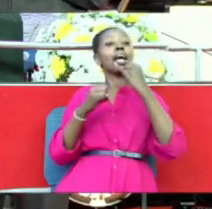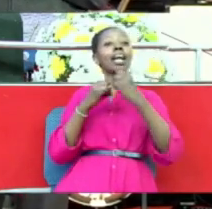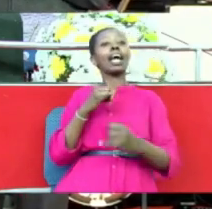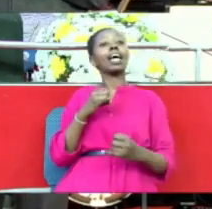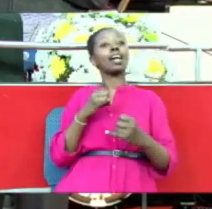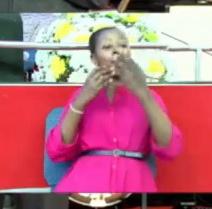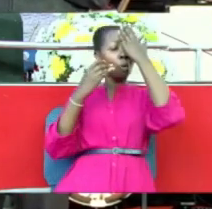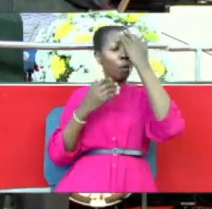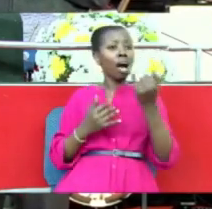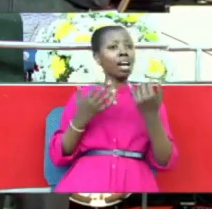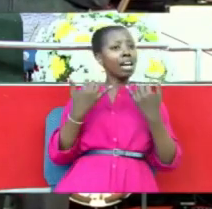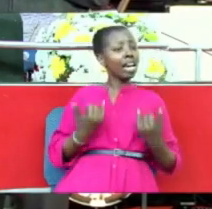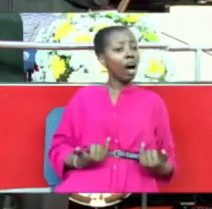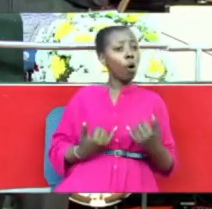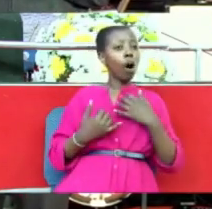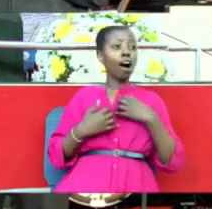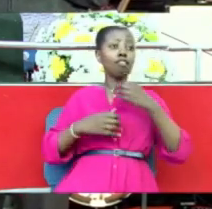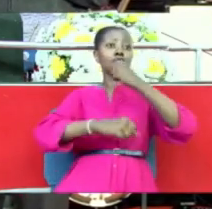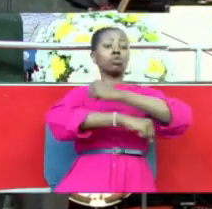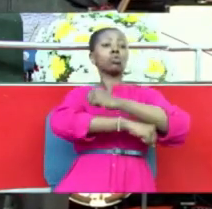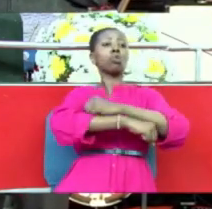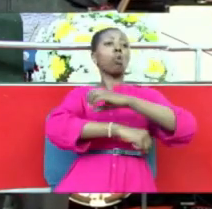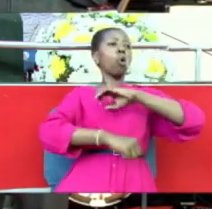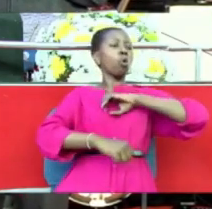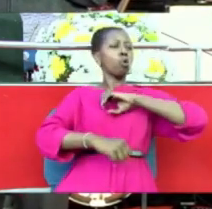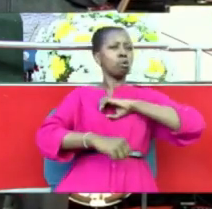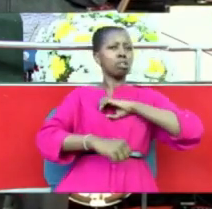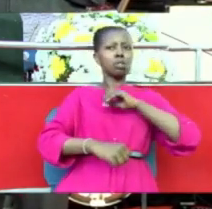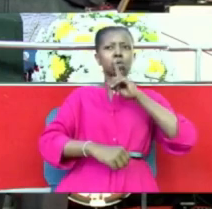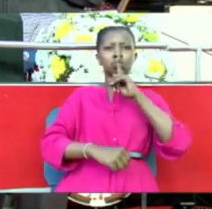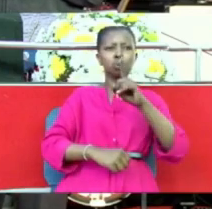Yeah, some of you ought to.